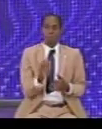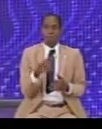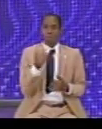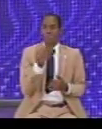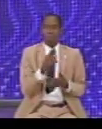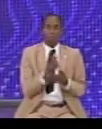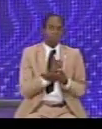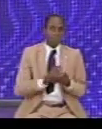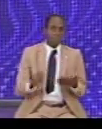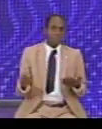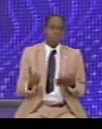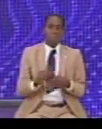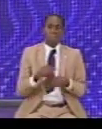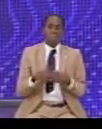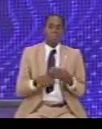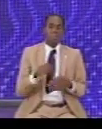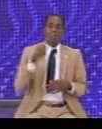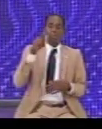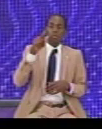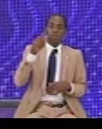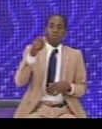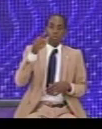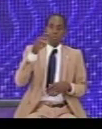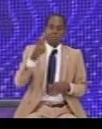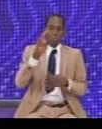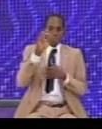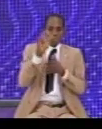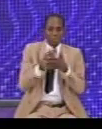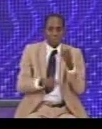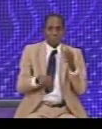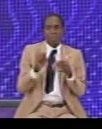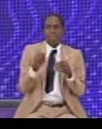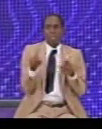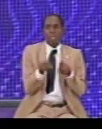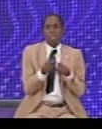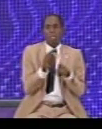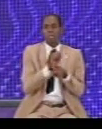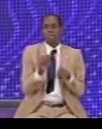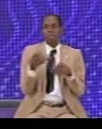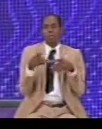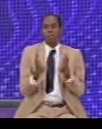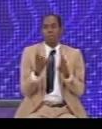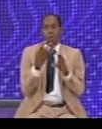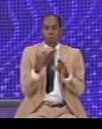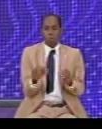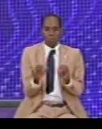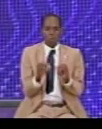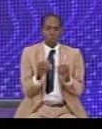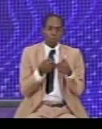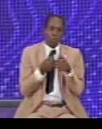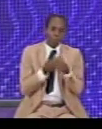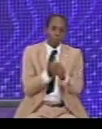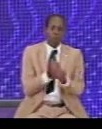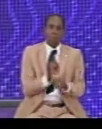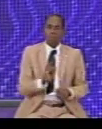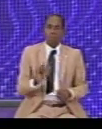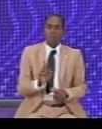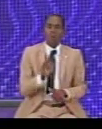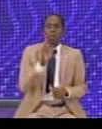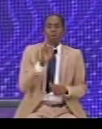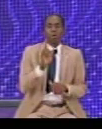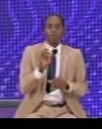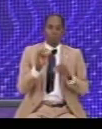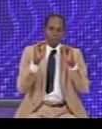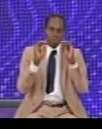24 chapters as a follow-up teaching for Theophilus. And